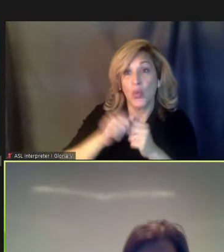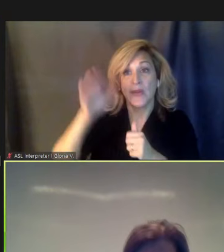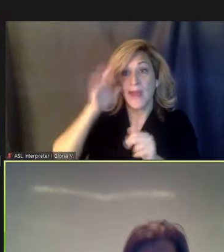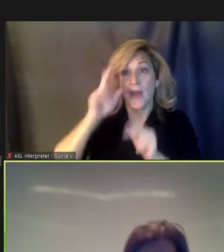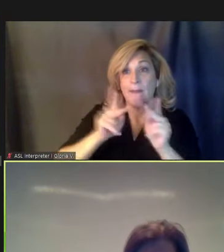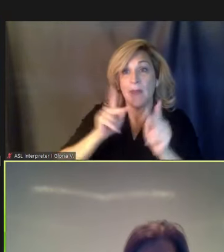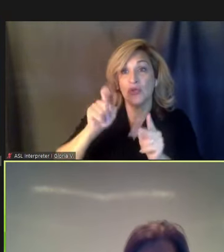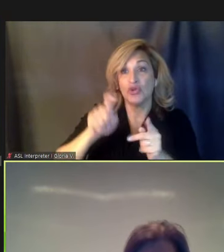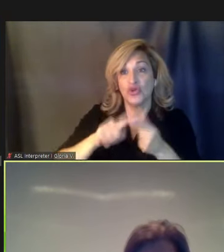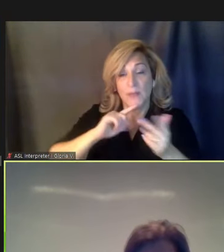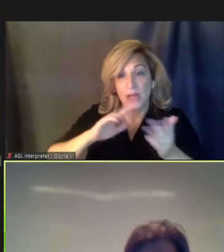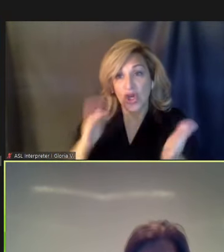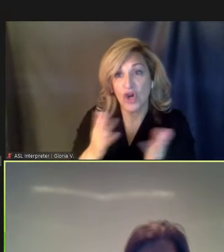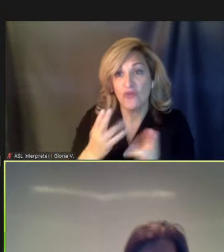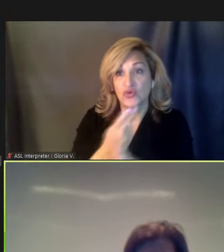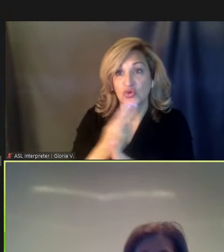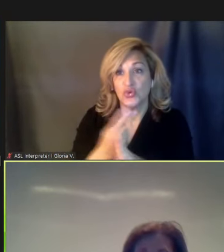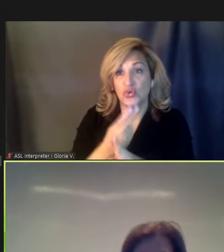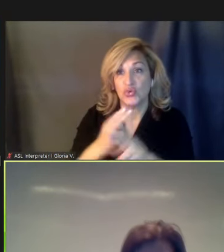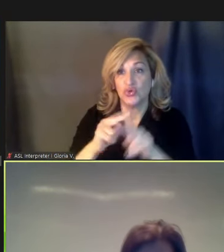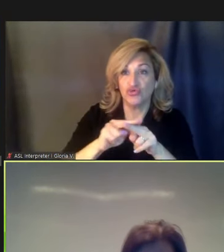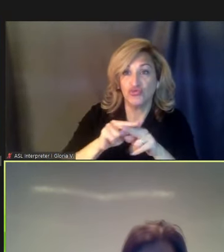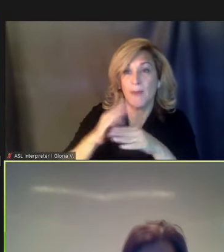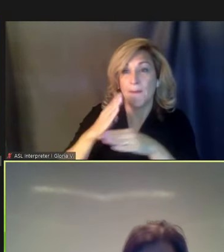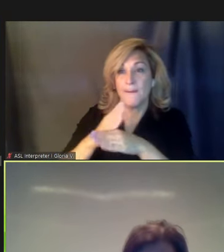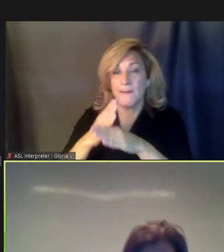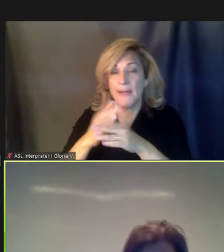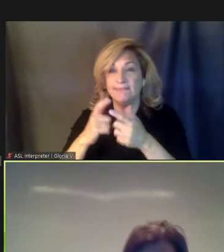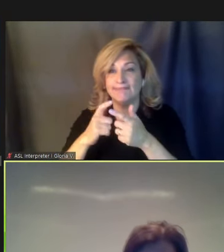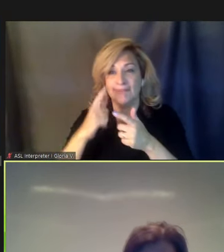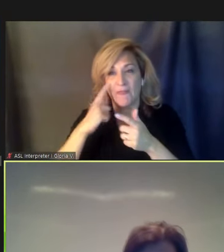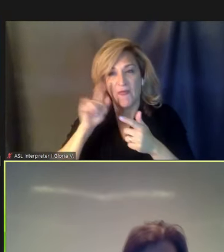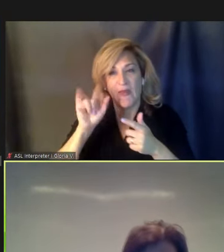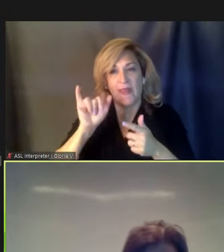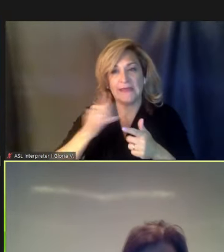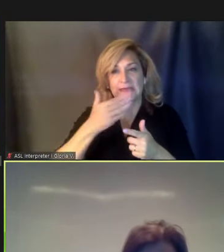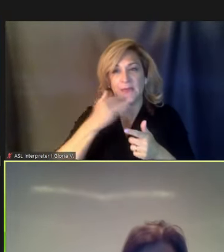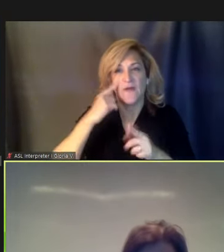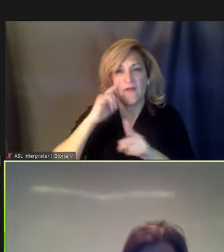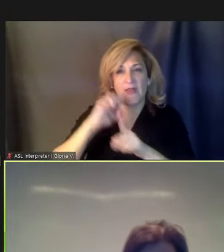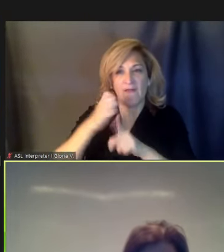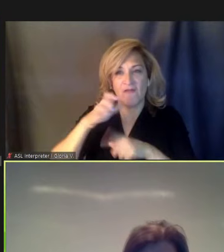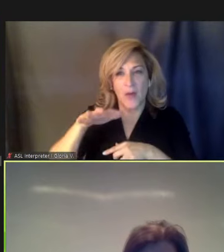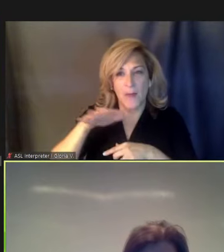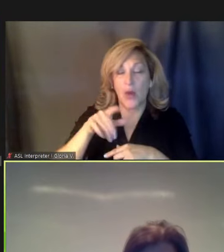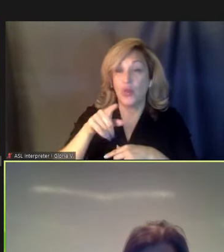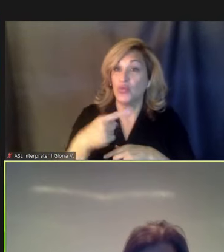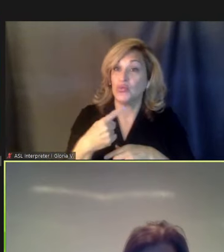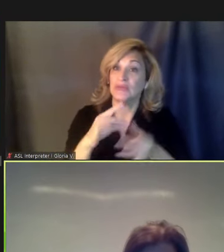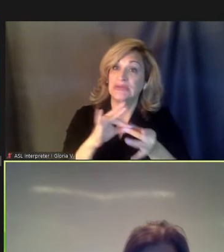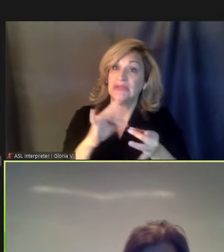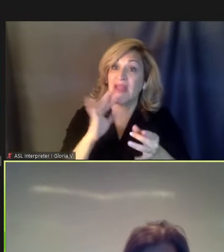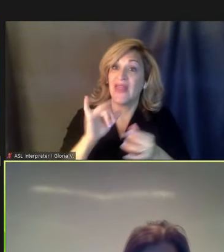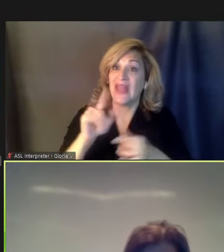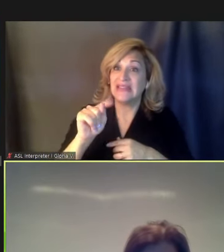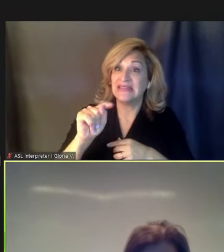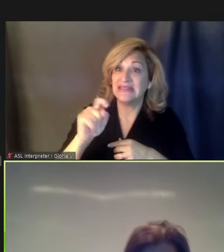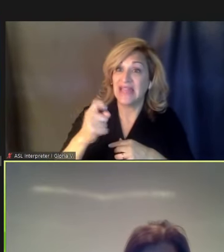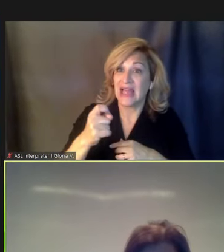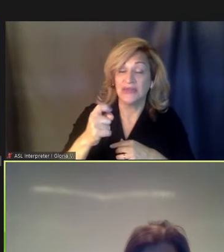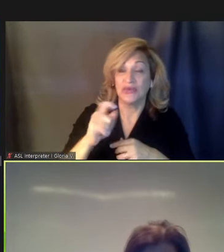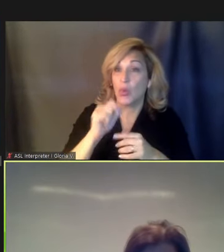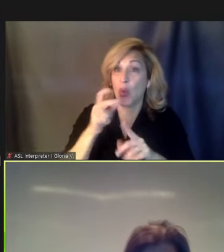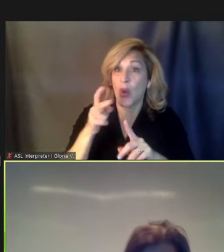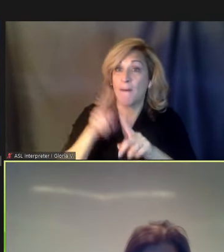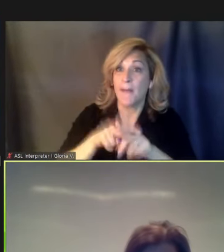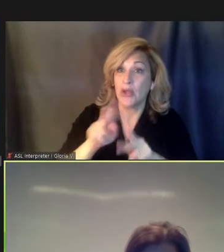be encouraged to take mass transit, which is better for the environment. You state that this tax won't apply to